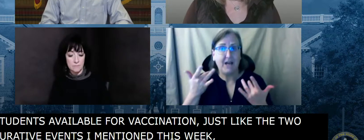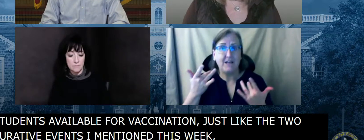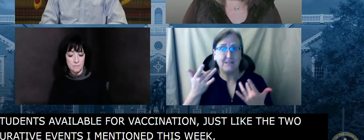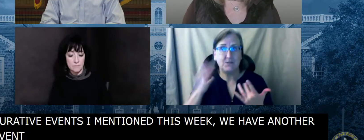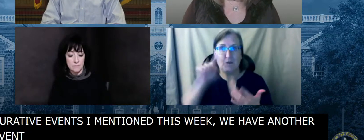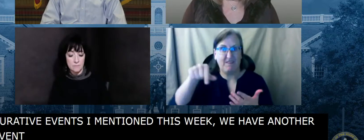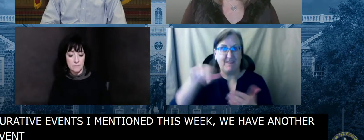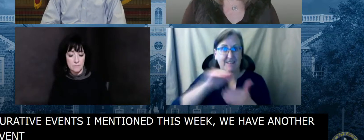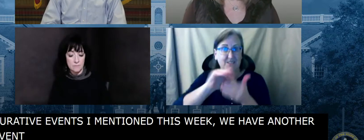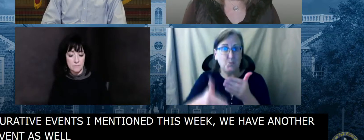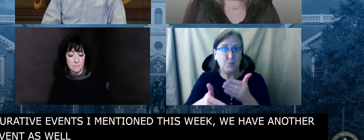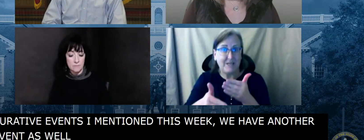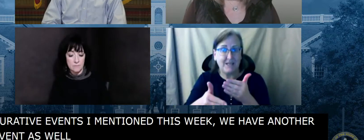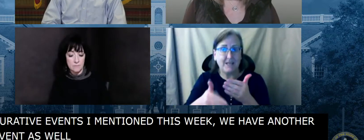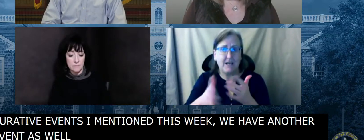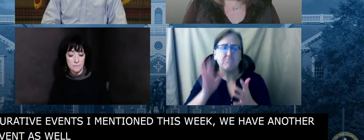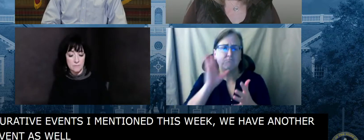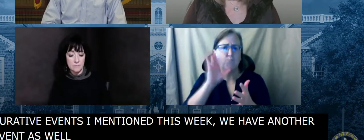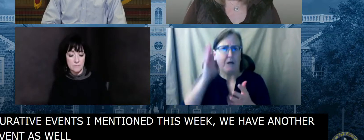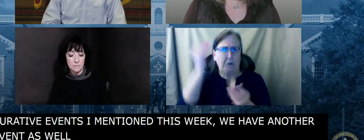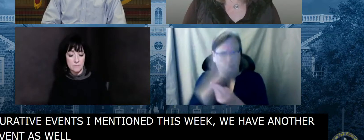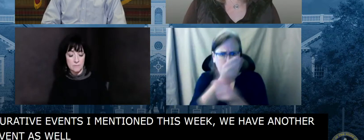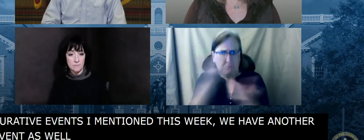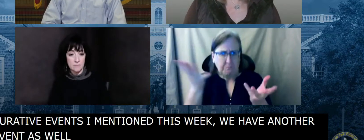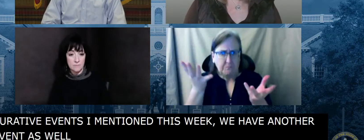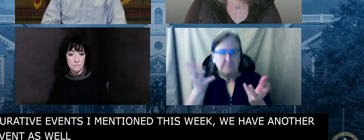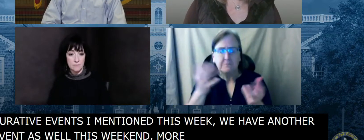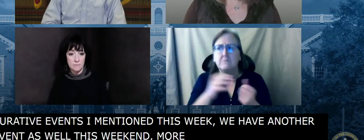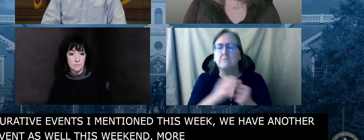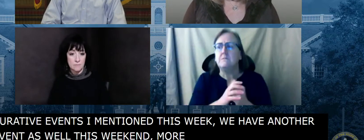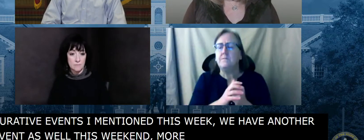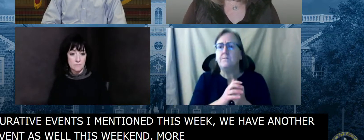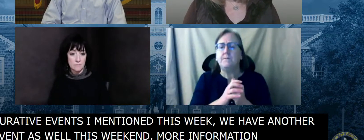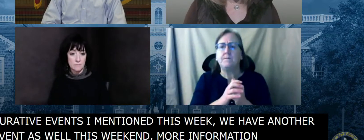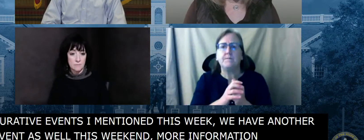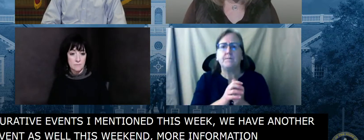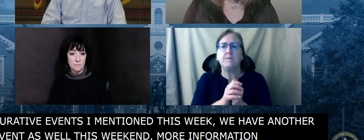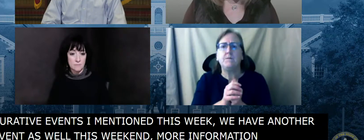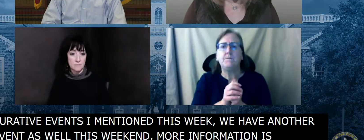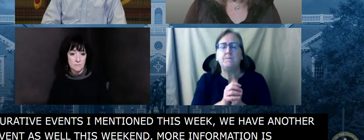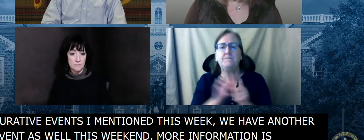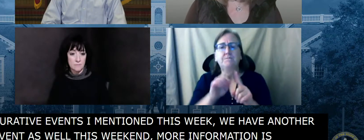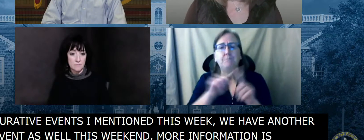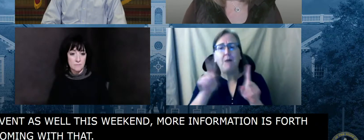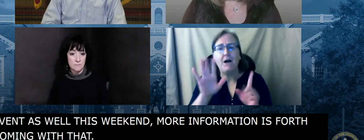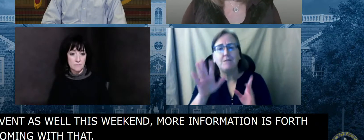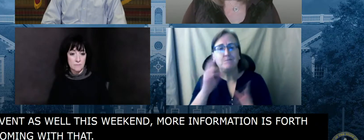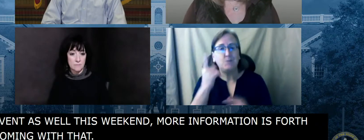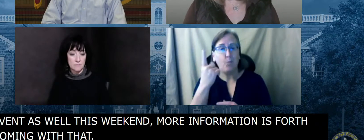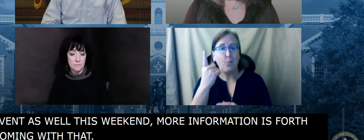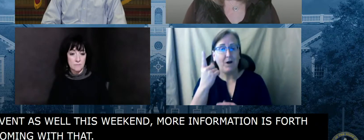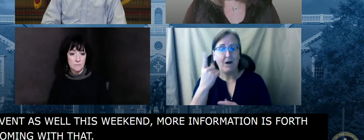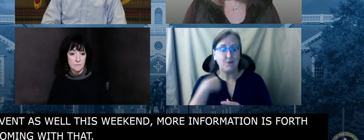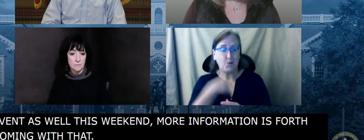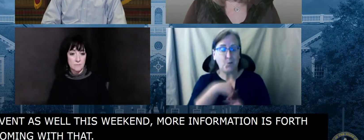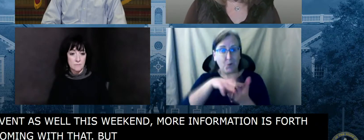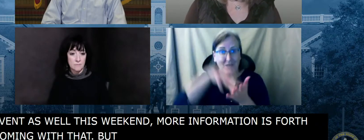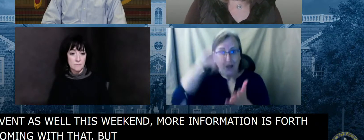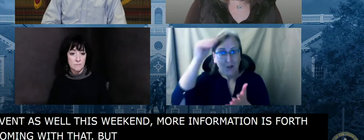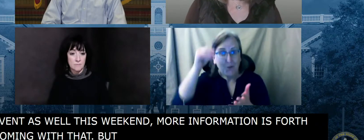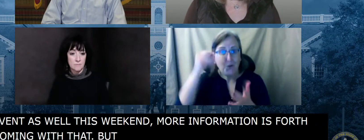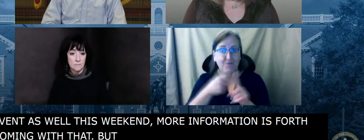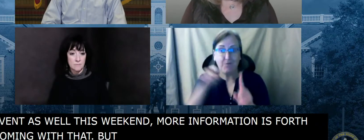this weekend. More information is forthcoming with that. But one of our lessons learned this weekend is